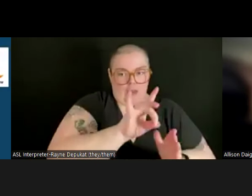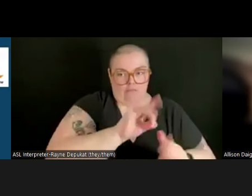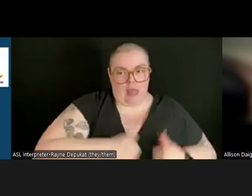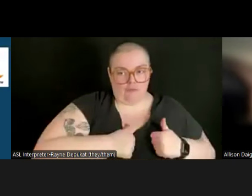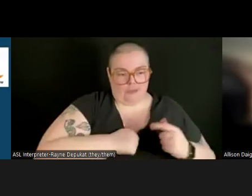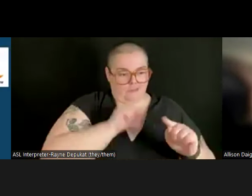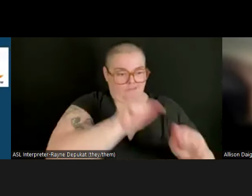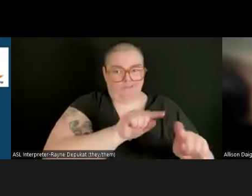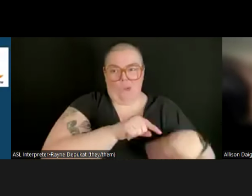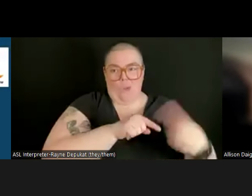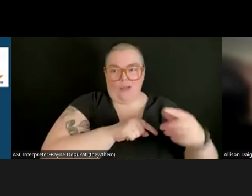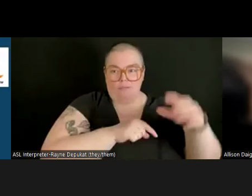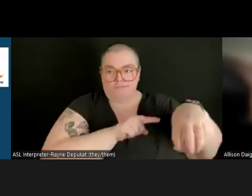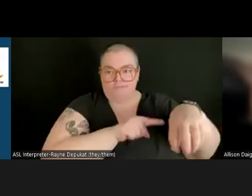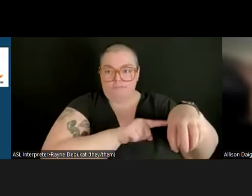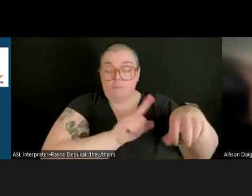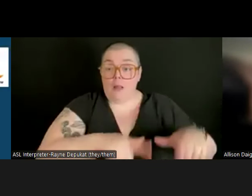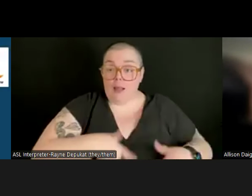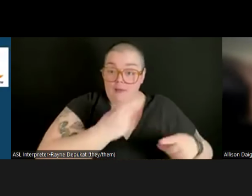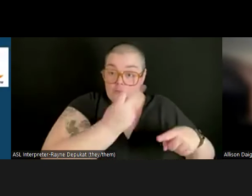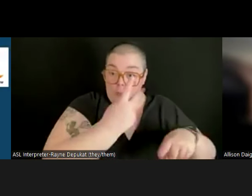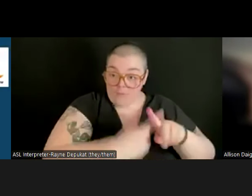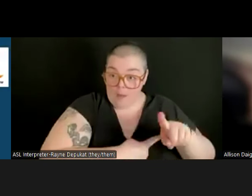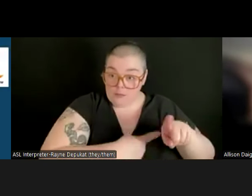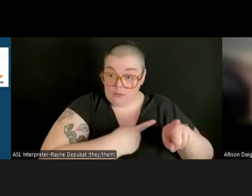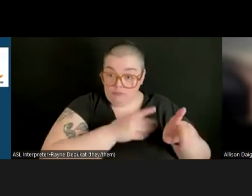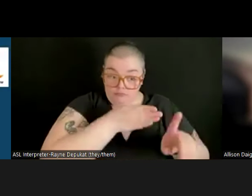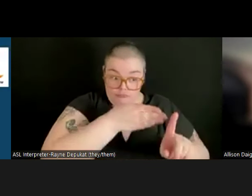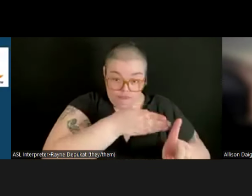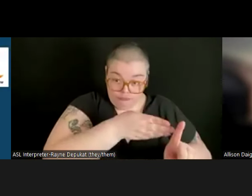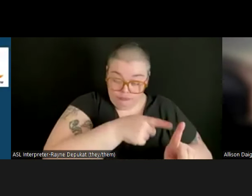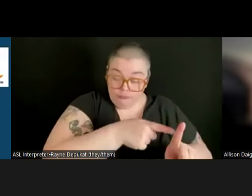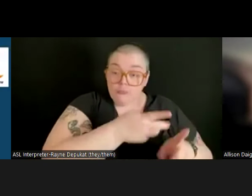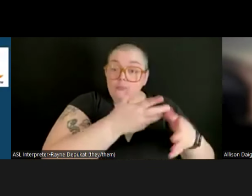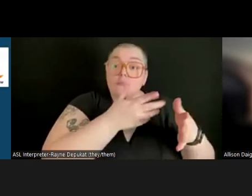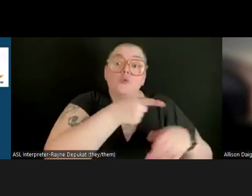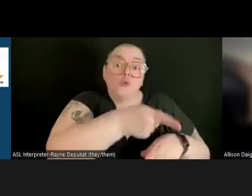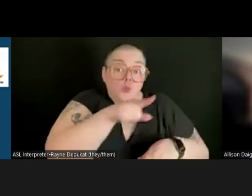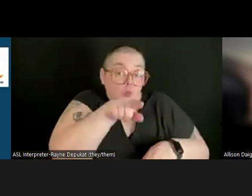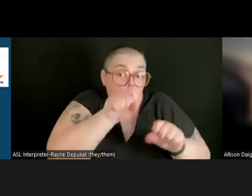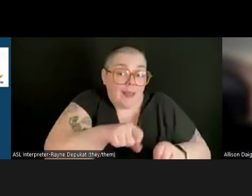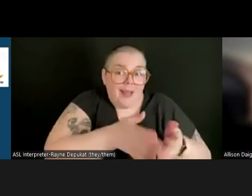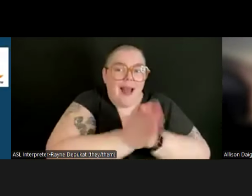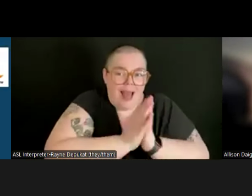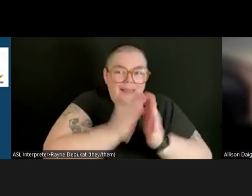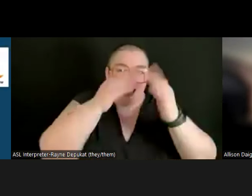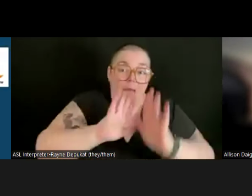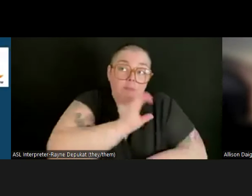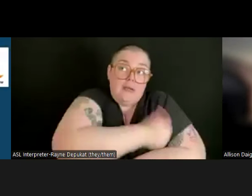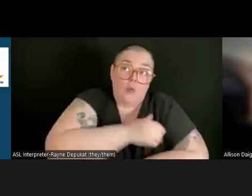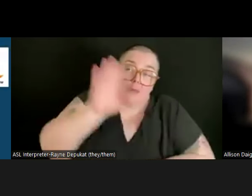once you've lived there for 12 months, you can petition the housing authority to convert